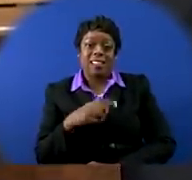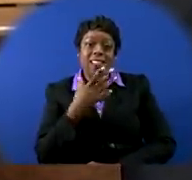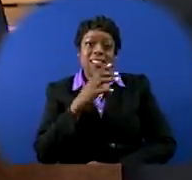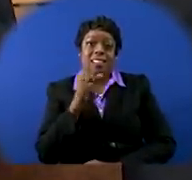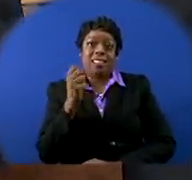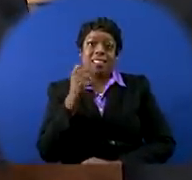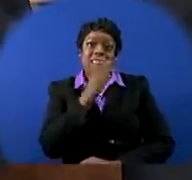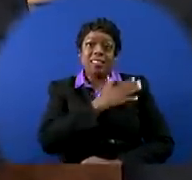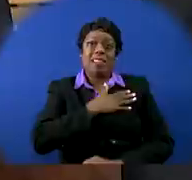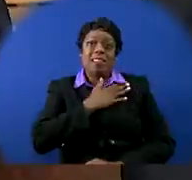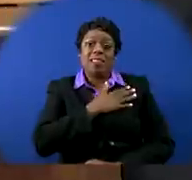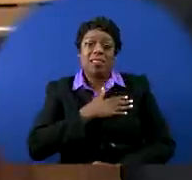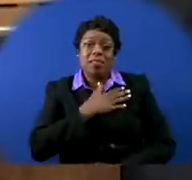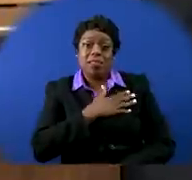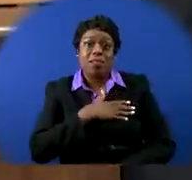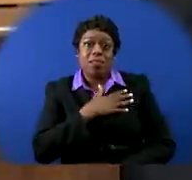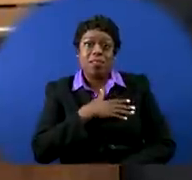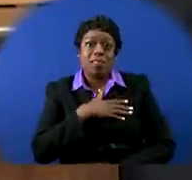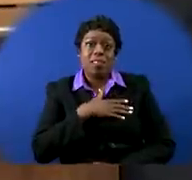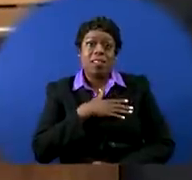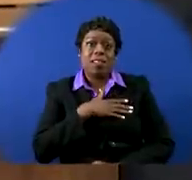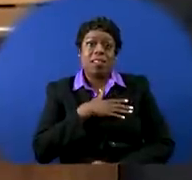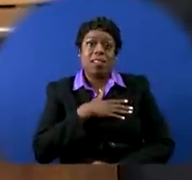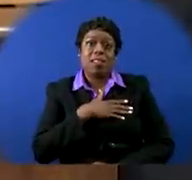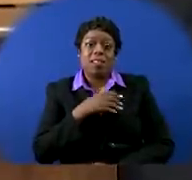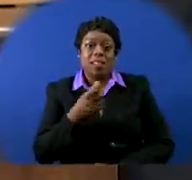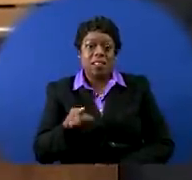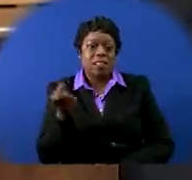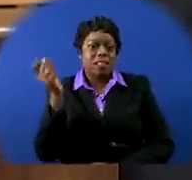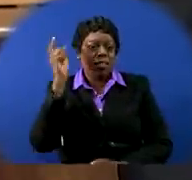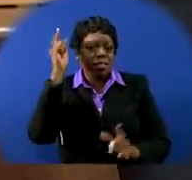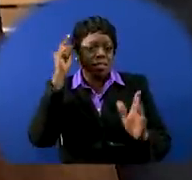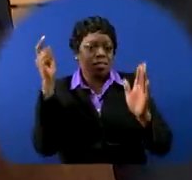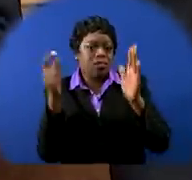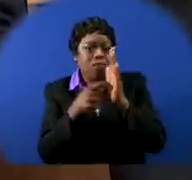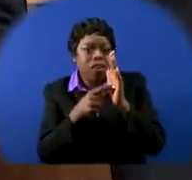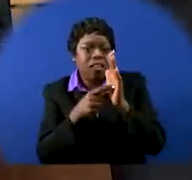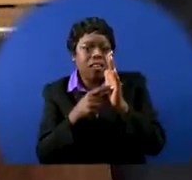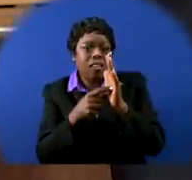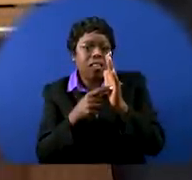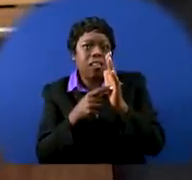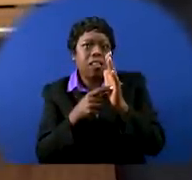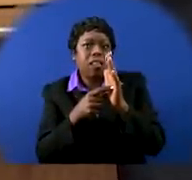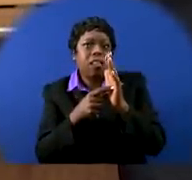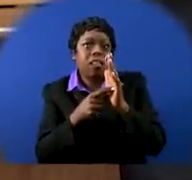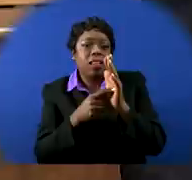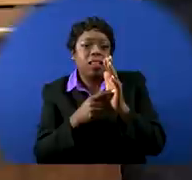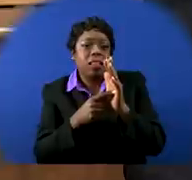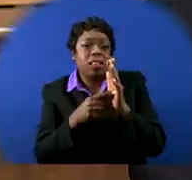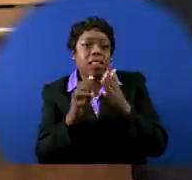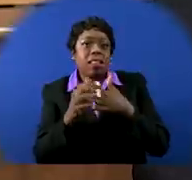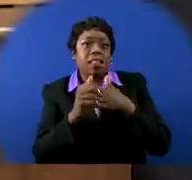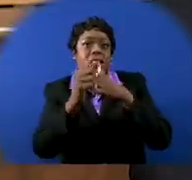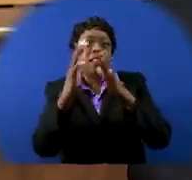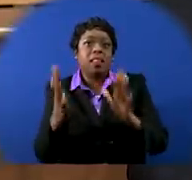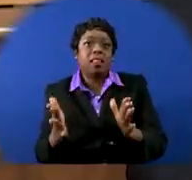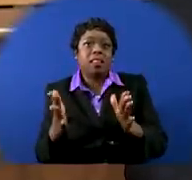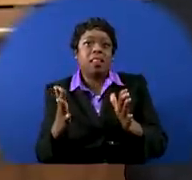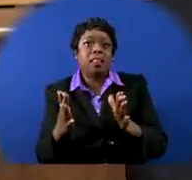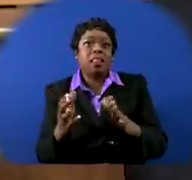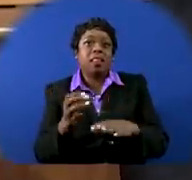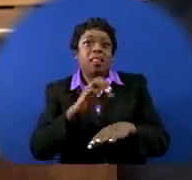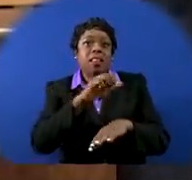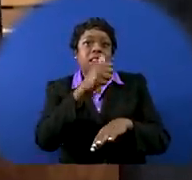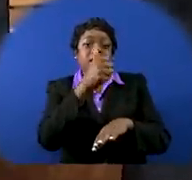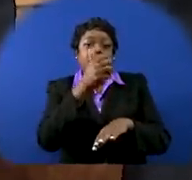and I apologize for doing it. I should have done it earlier, to just recognize the Dean of the Chapel at Wiley